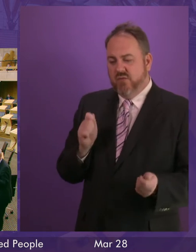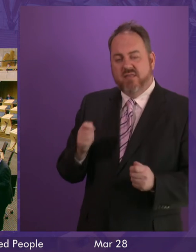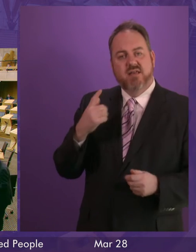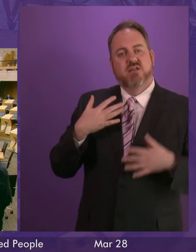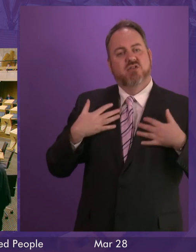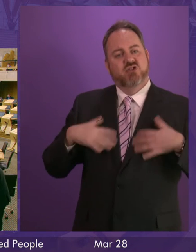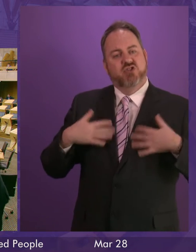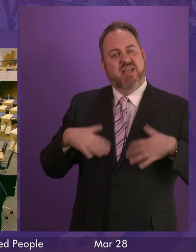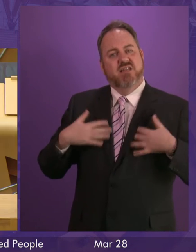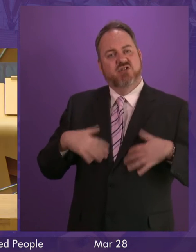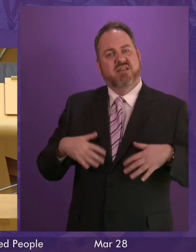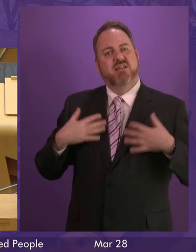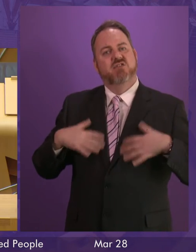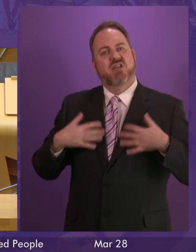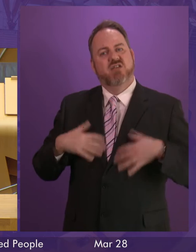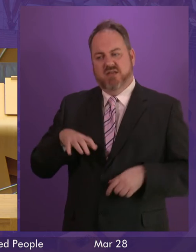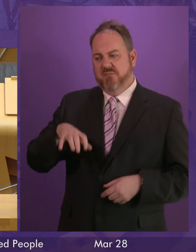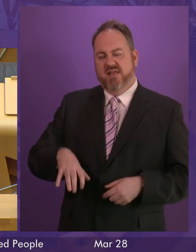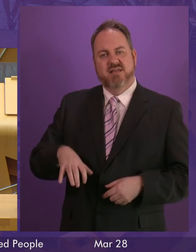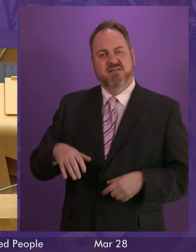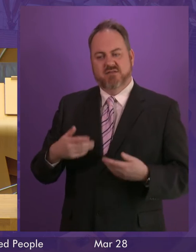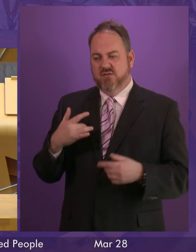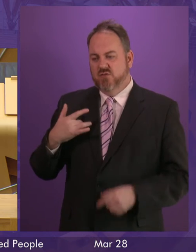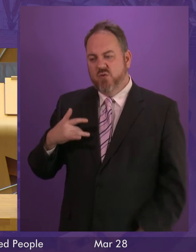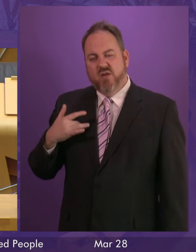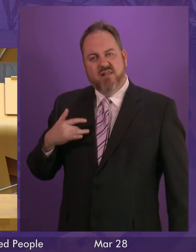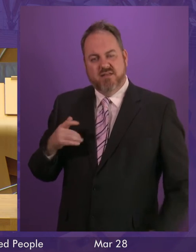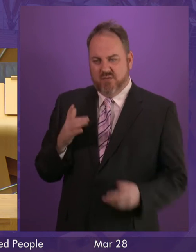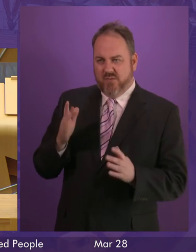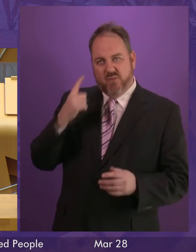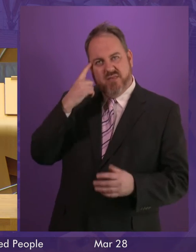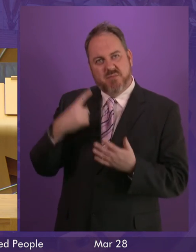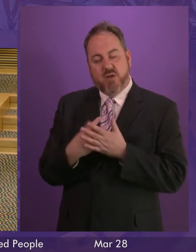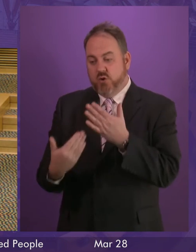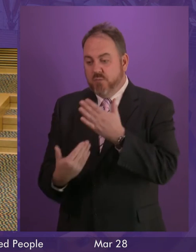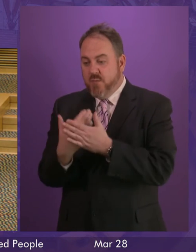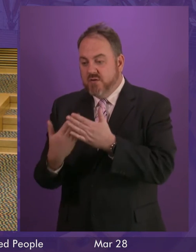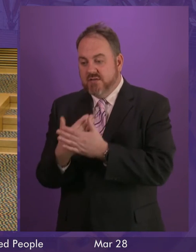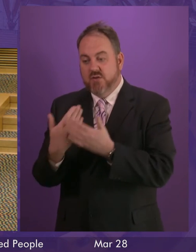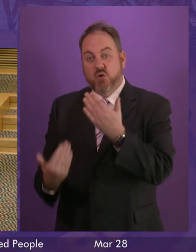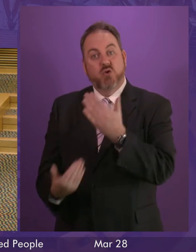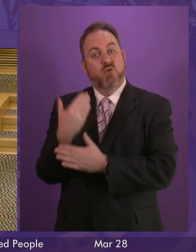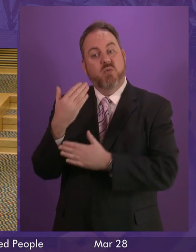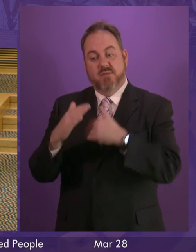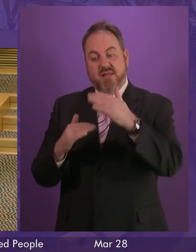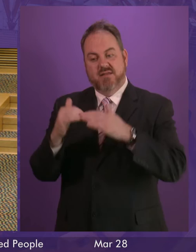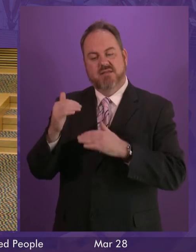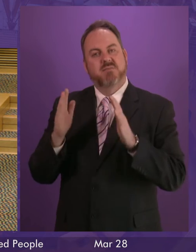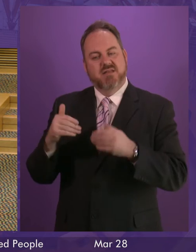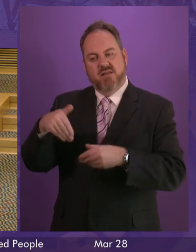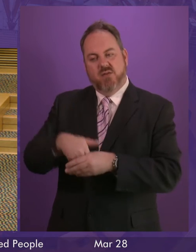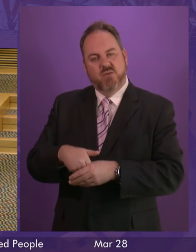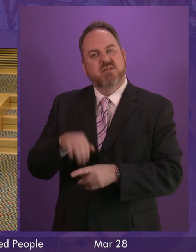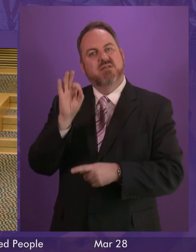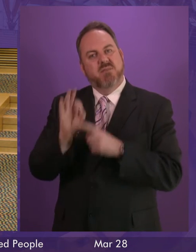to be included in new larger building work through the building standards system. Changing Places toilets enable those with complex